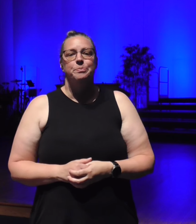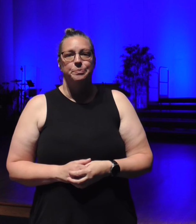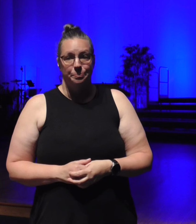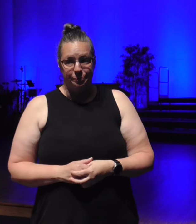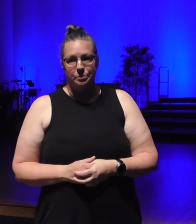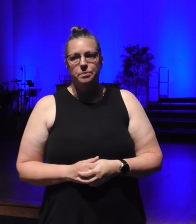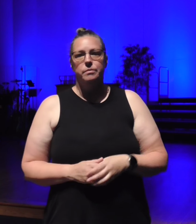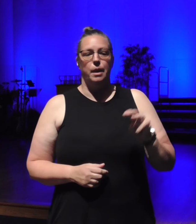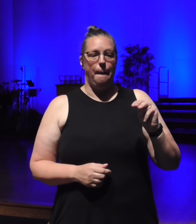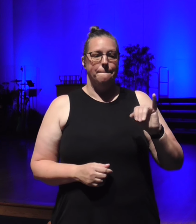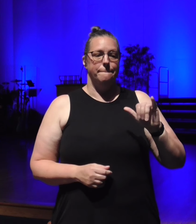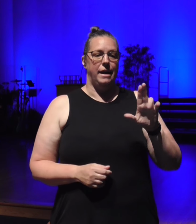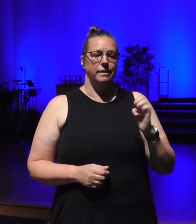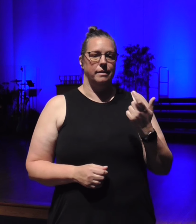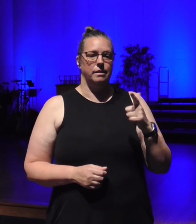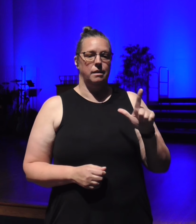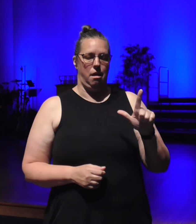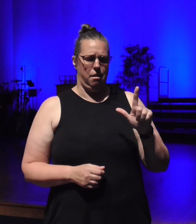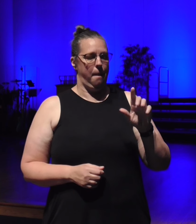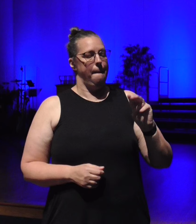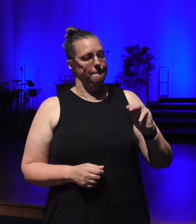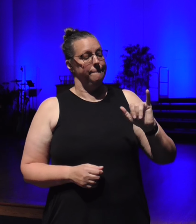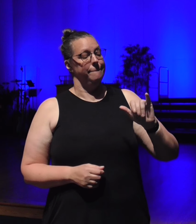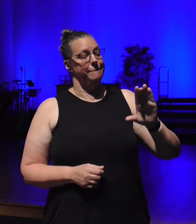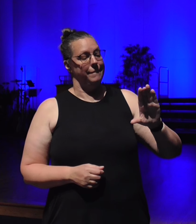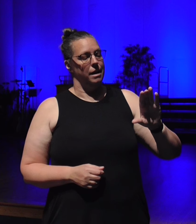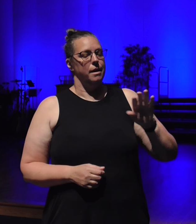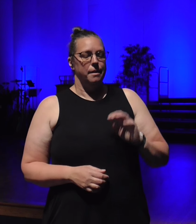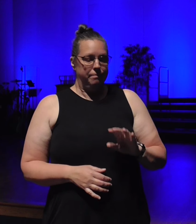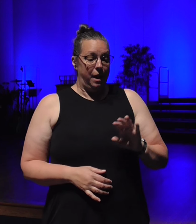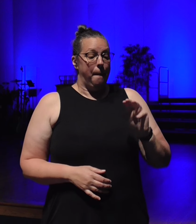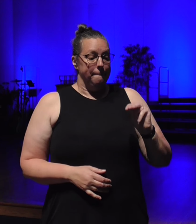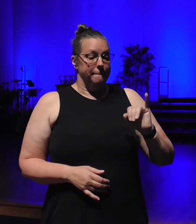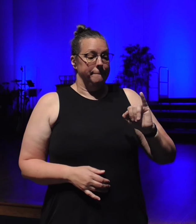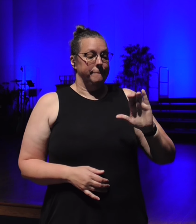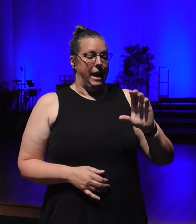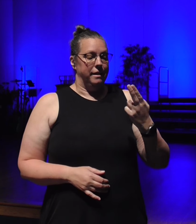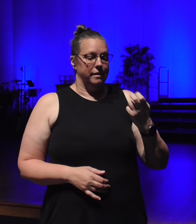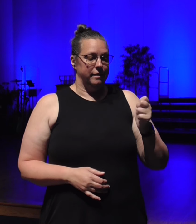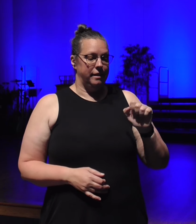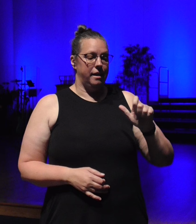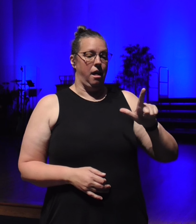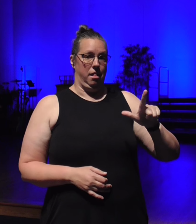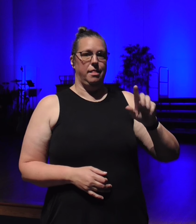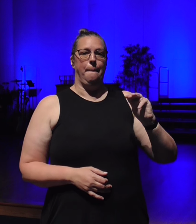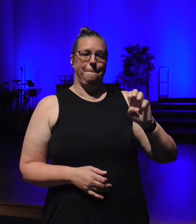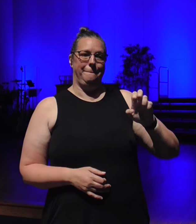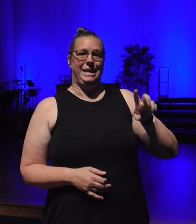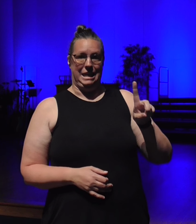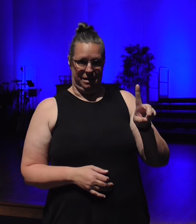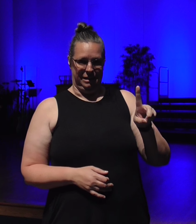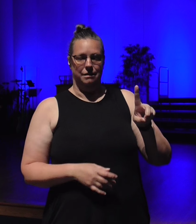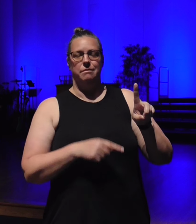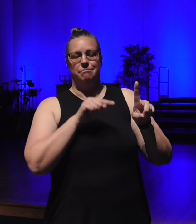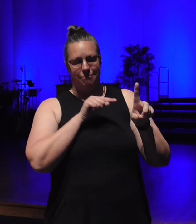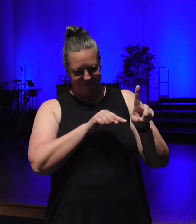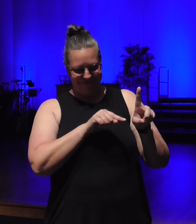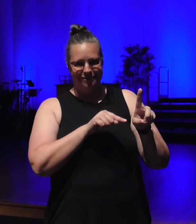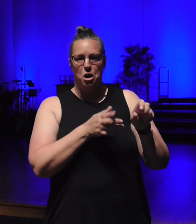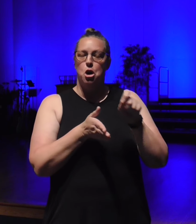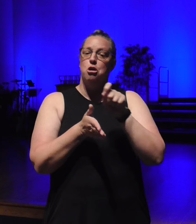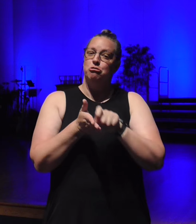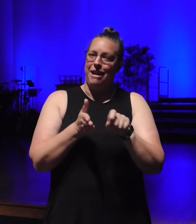Mythologist Michael Meade, who's known for blending ancient myth and anthropology and psychology, he teaches